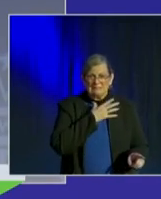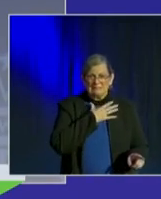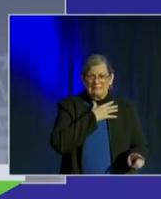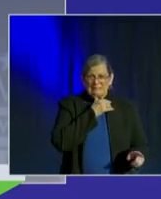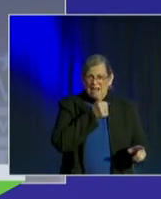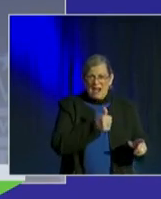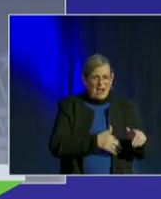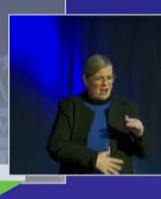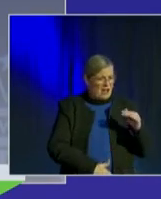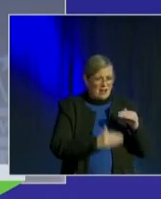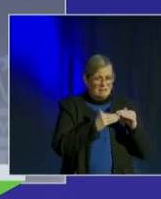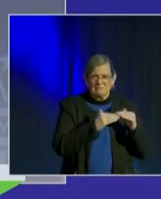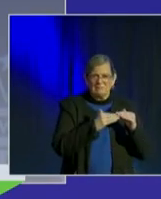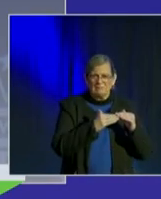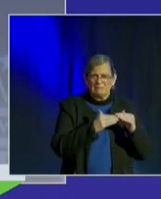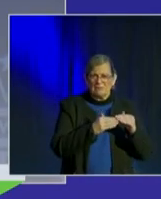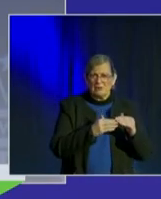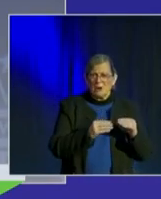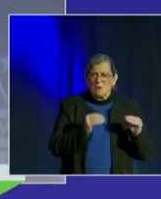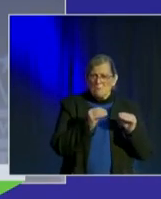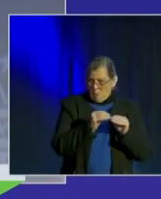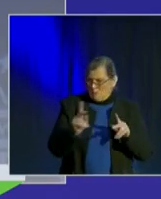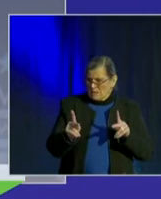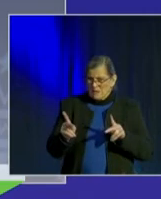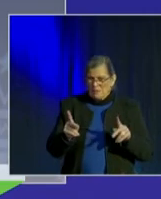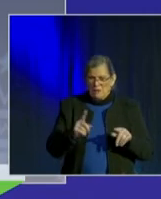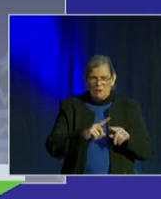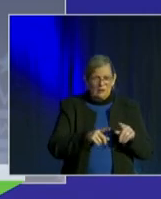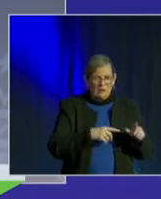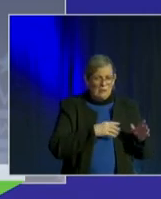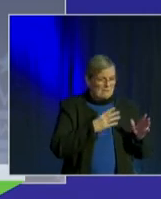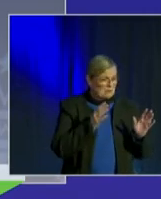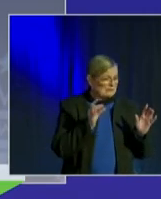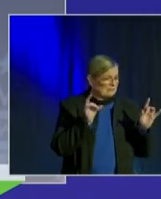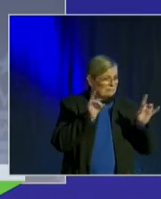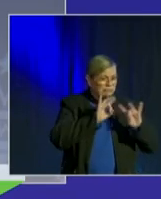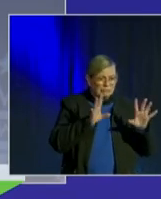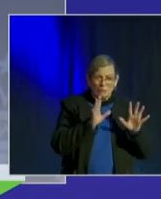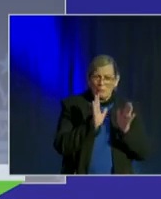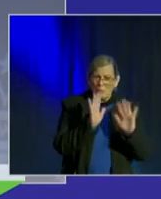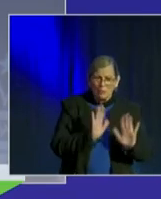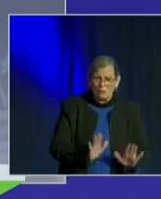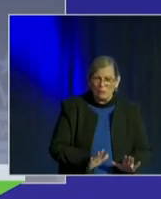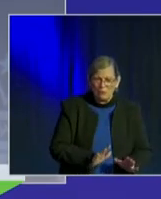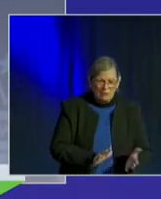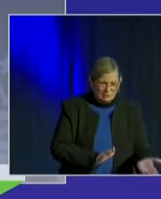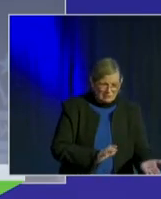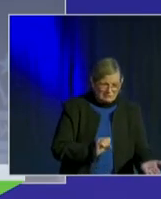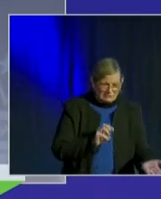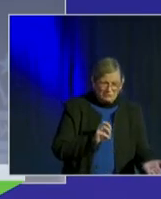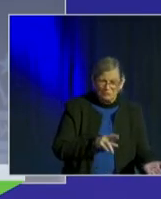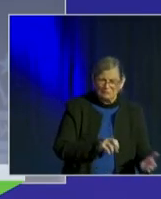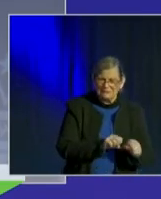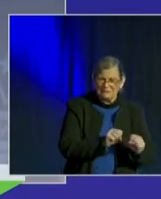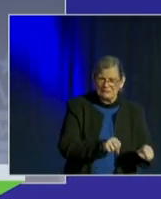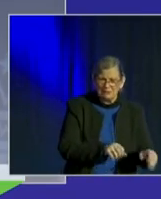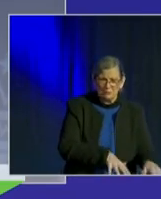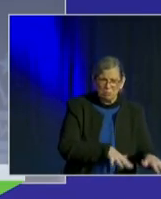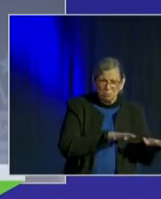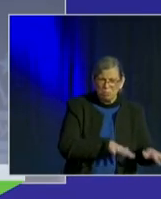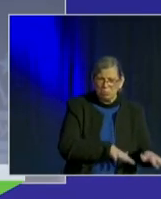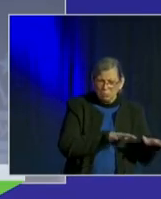increased volume of the storms. How can we ensure that in the older sections of the city we are continuing